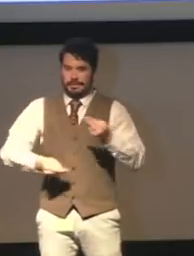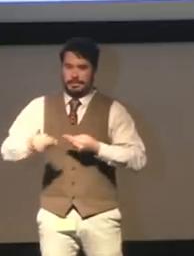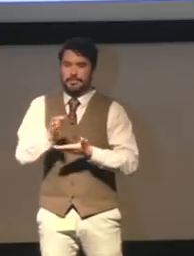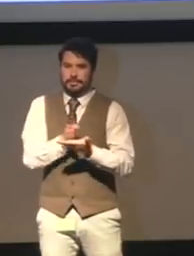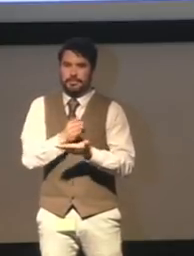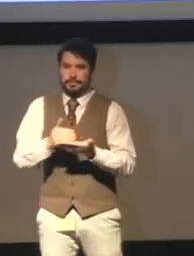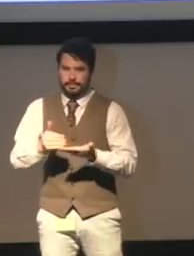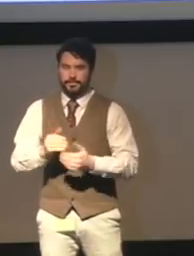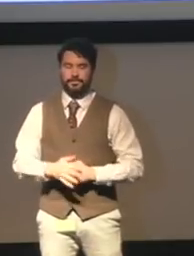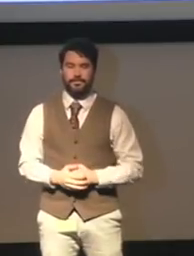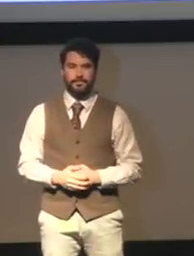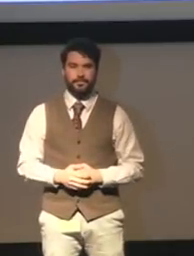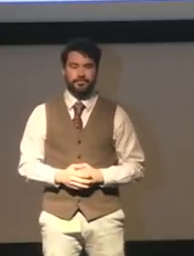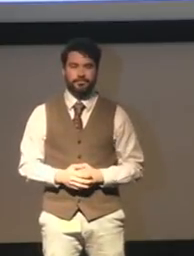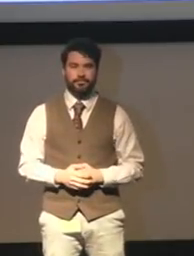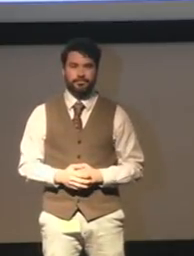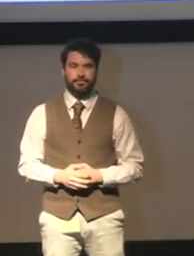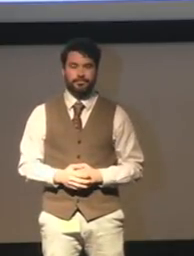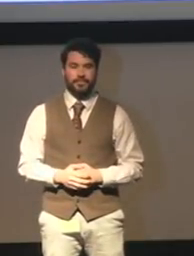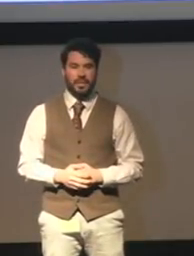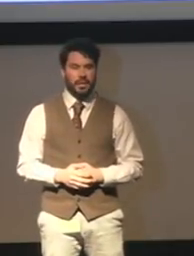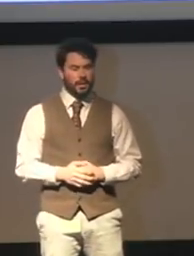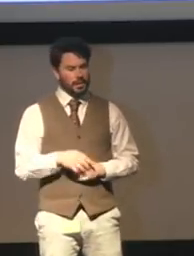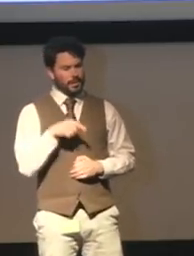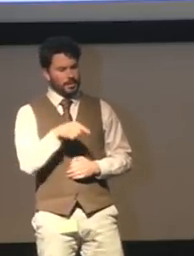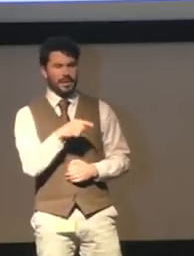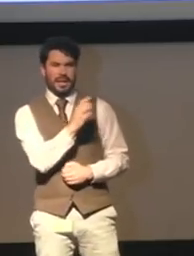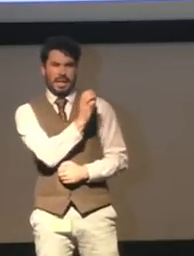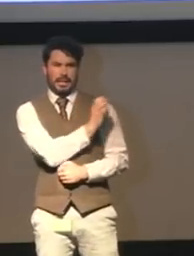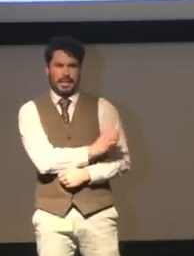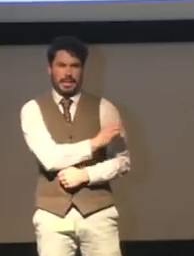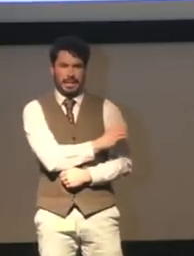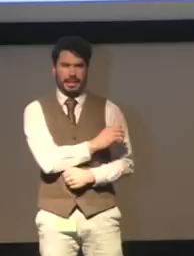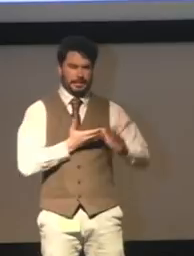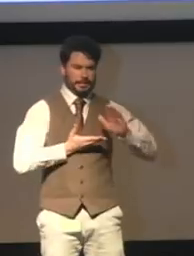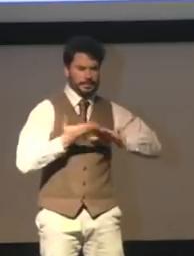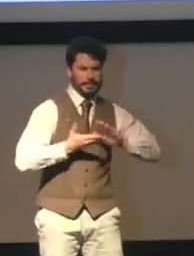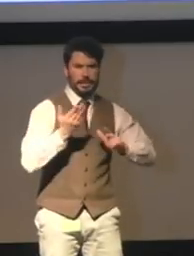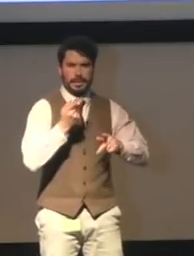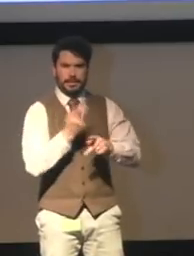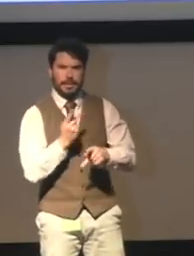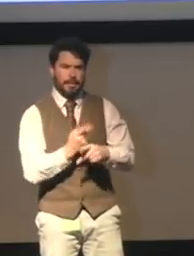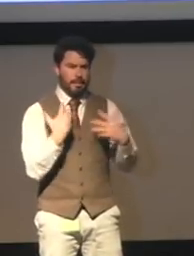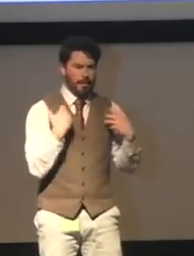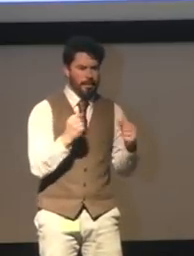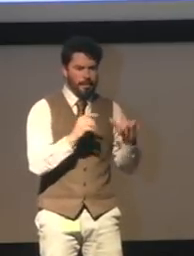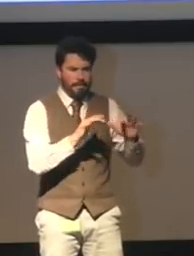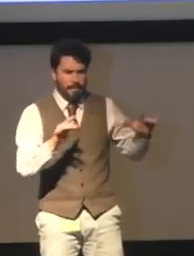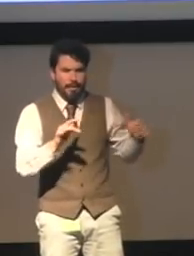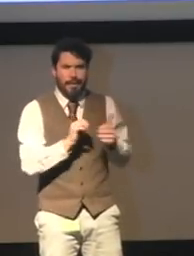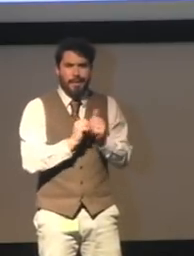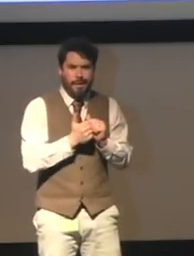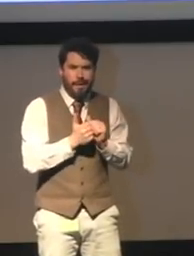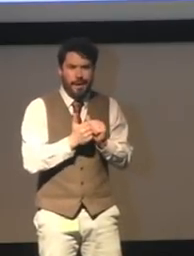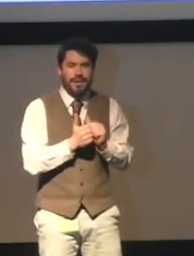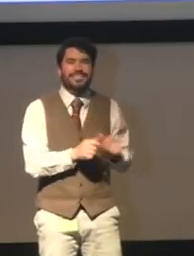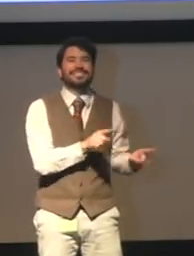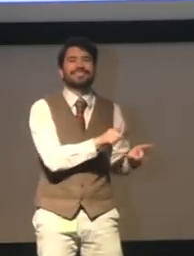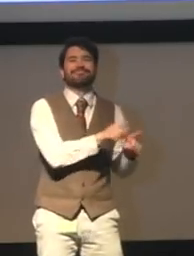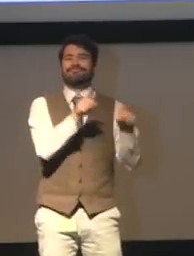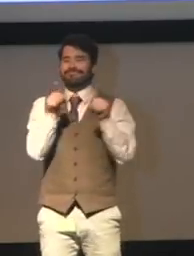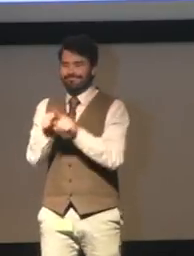But just as we have come together to manage the clinical aspects of this pandemic, we need to bring our teams together to help manage the